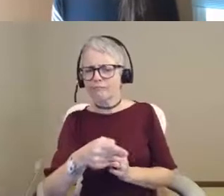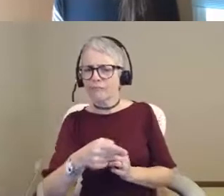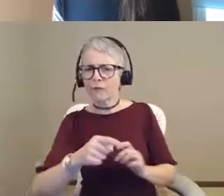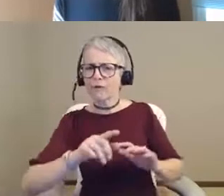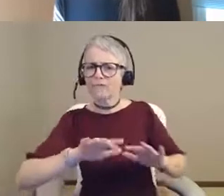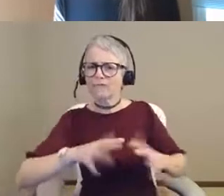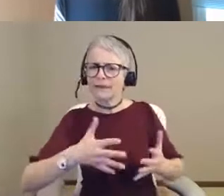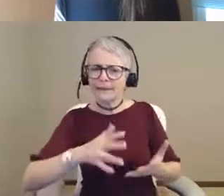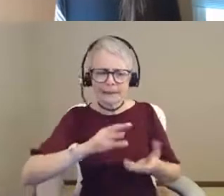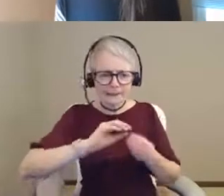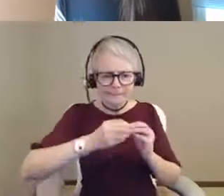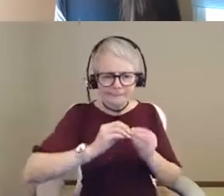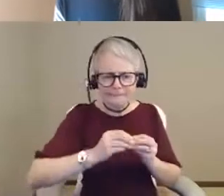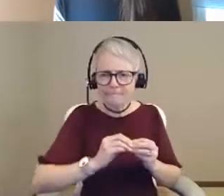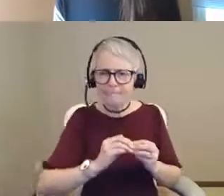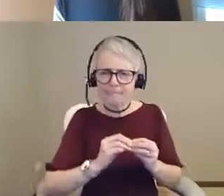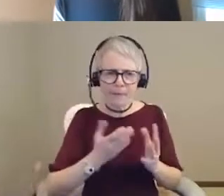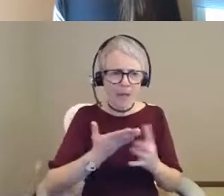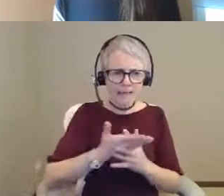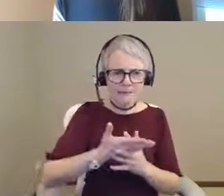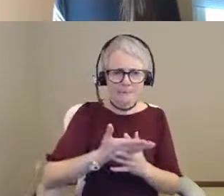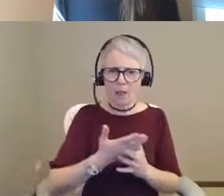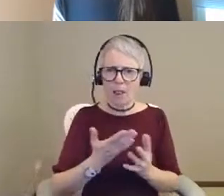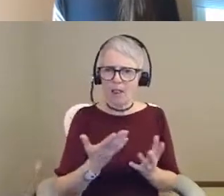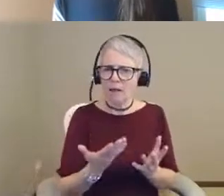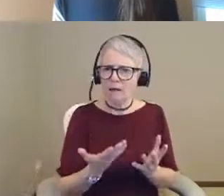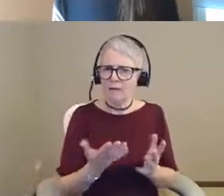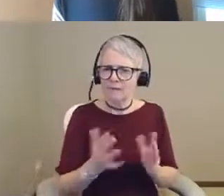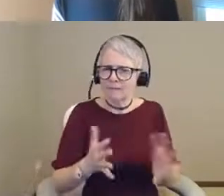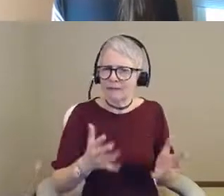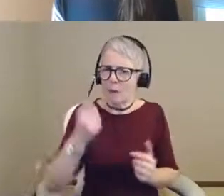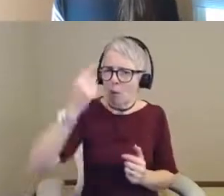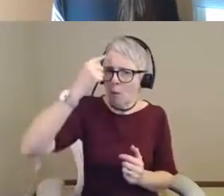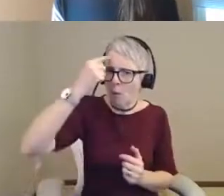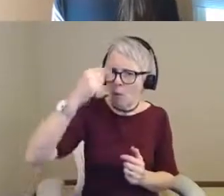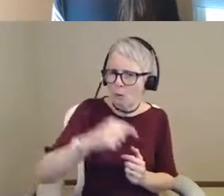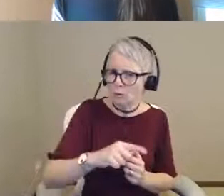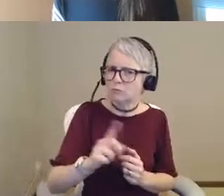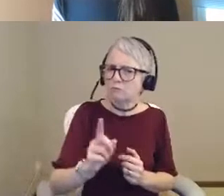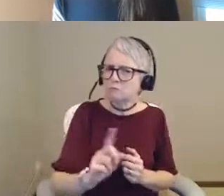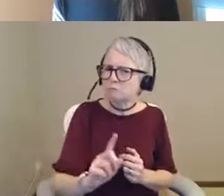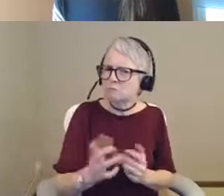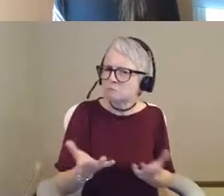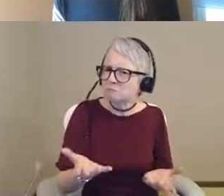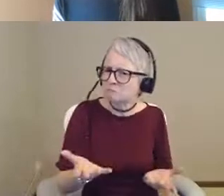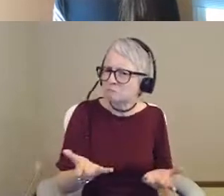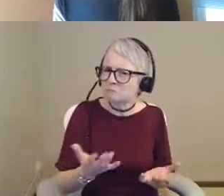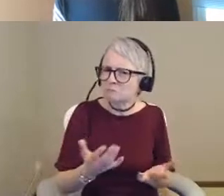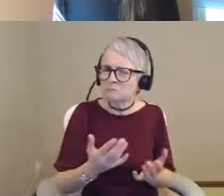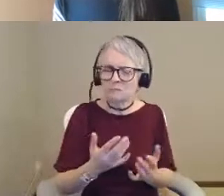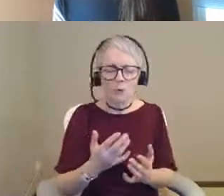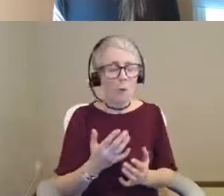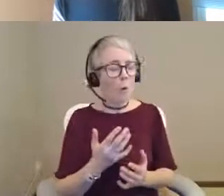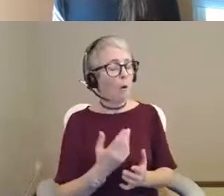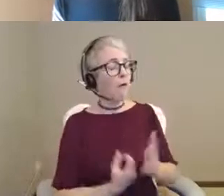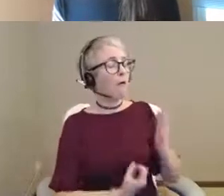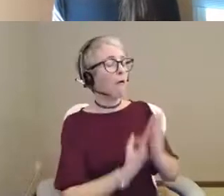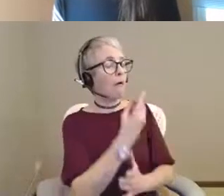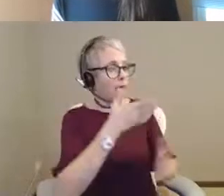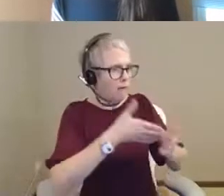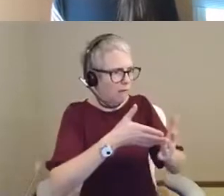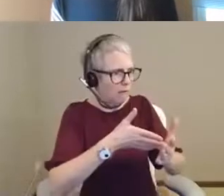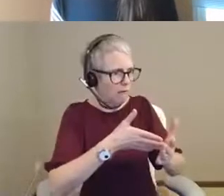different ways that people access digital content and the barriers that can quite often inadvertently arise through that?